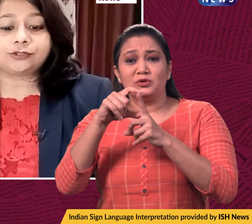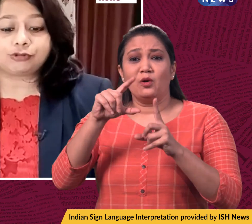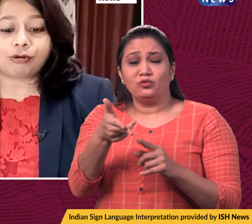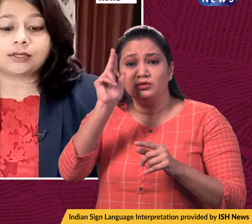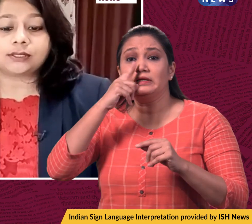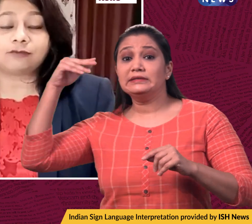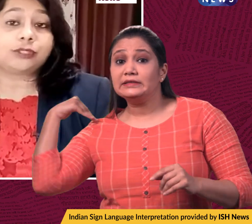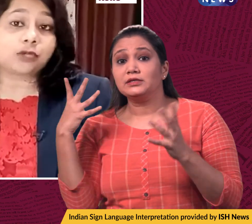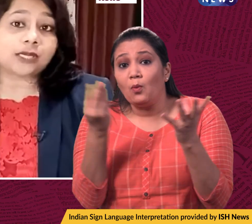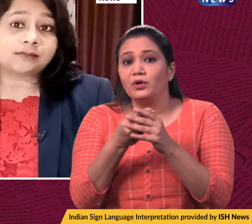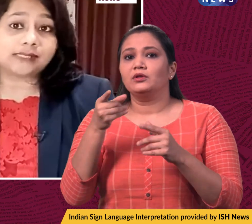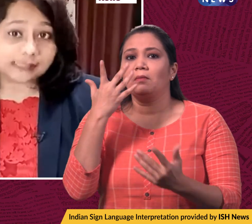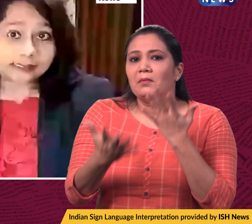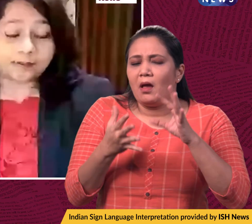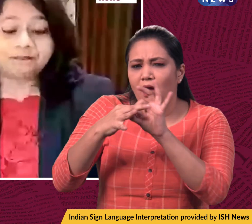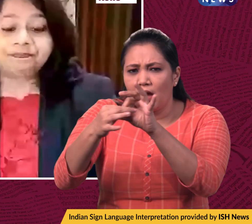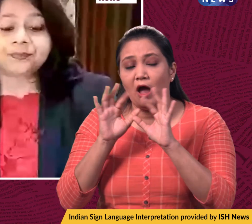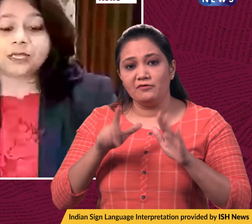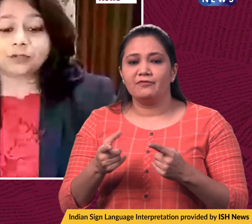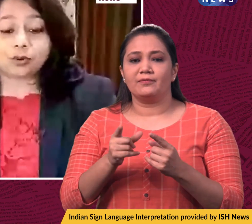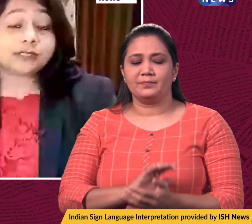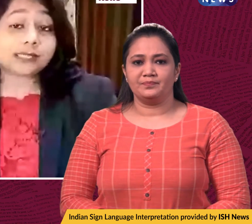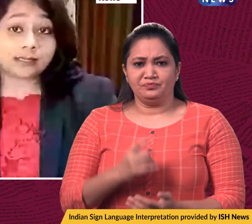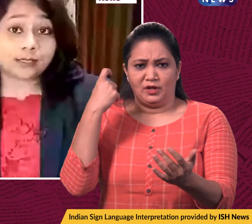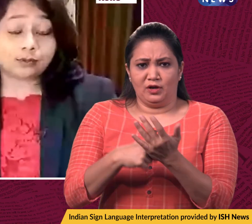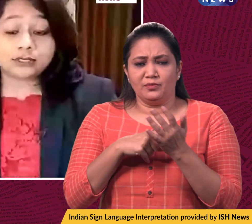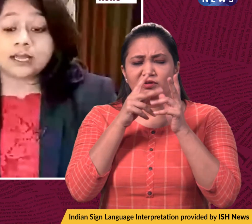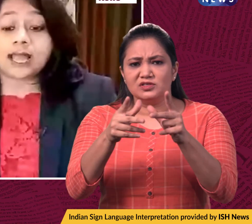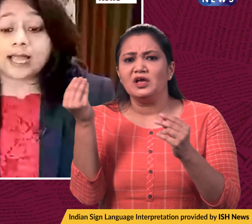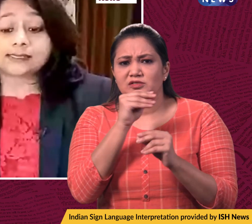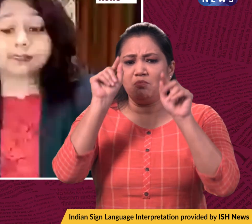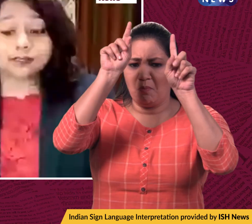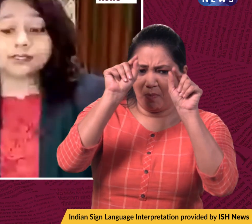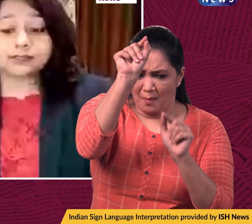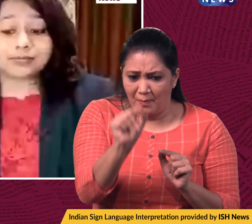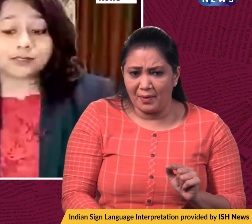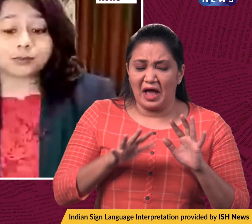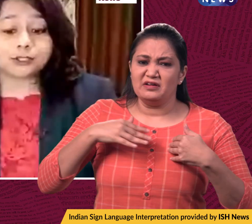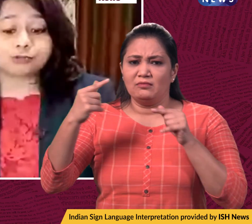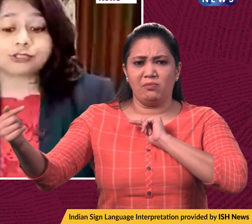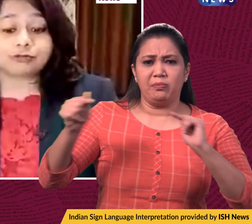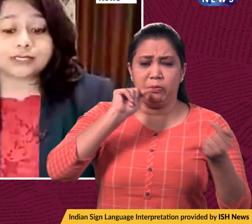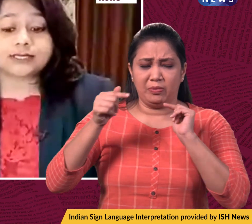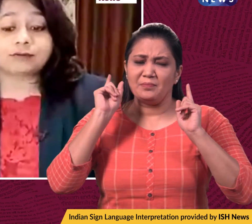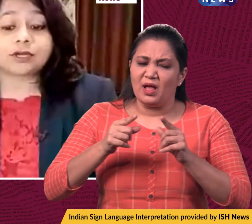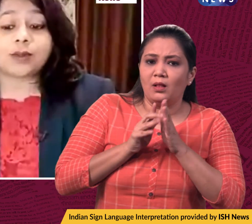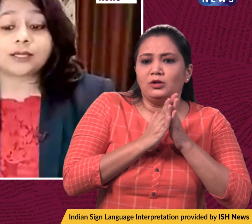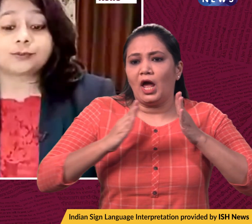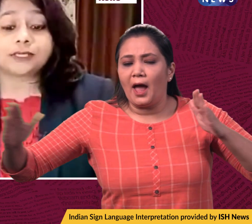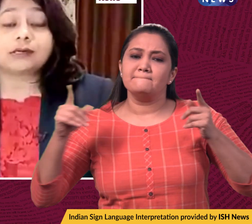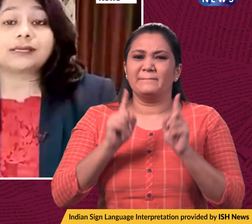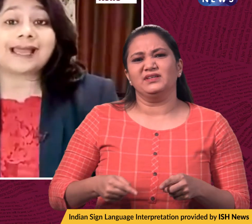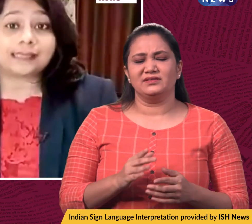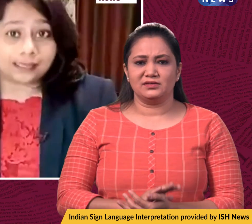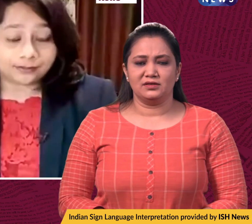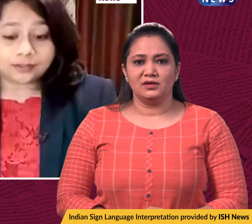deal with Don Dawood Ibrahim's sister. Now, the court said, and I quote, "As certain debatable issues are raised, they require